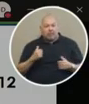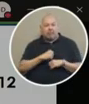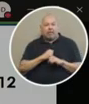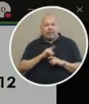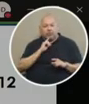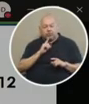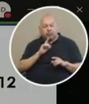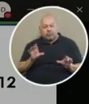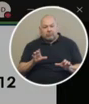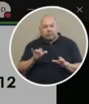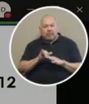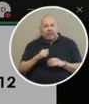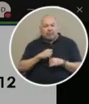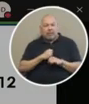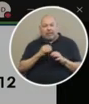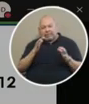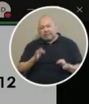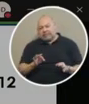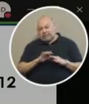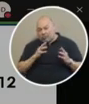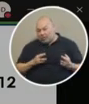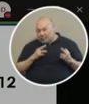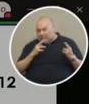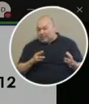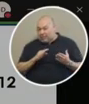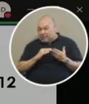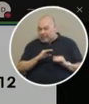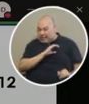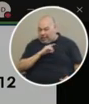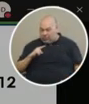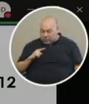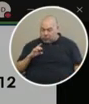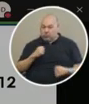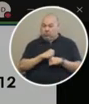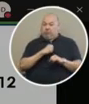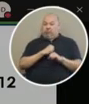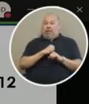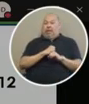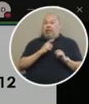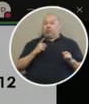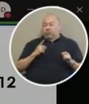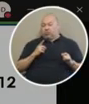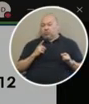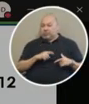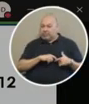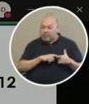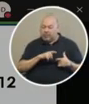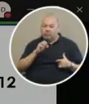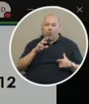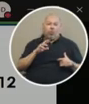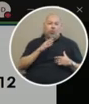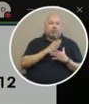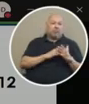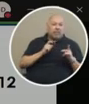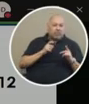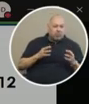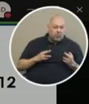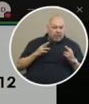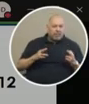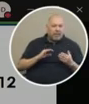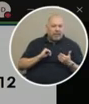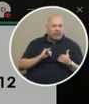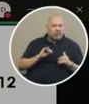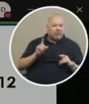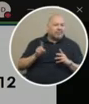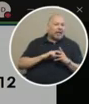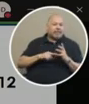to execute those, we'll be making decisions and recommendations to council to make to suspend them, or in certain cases, we may recommend to cancel